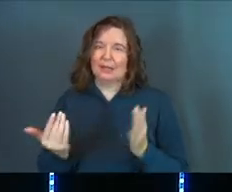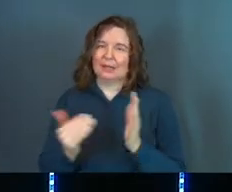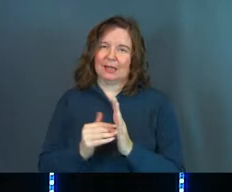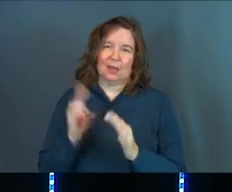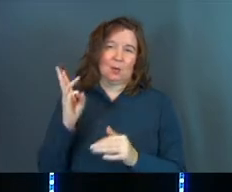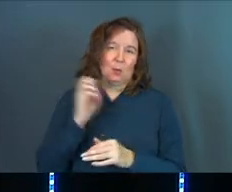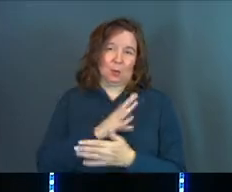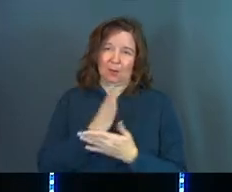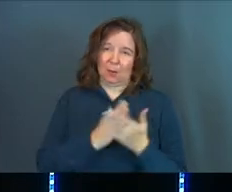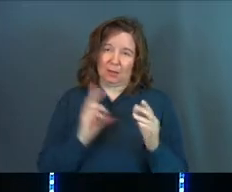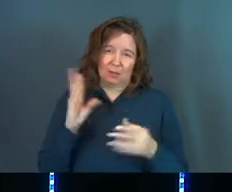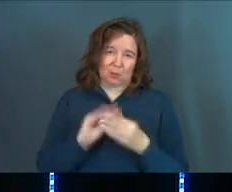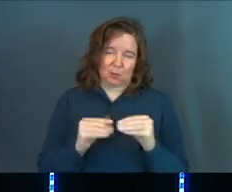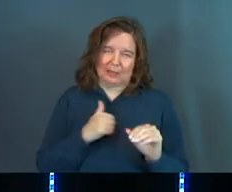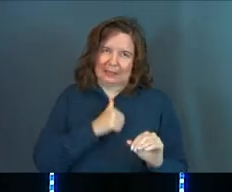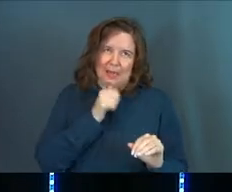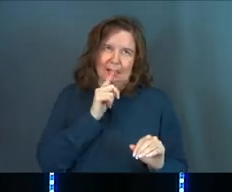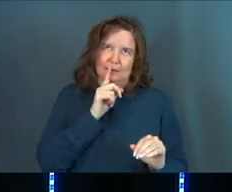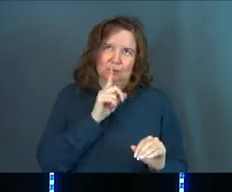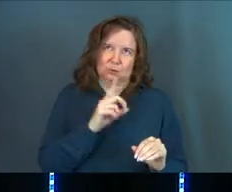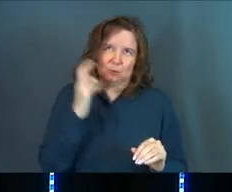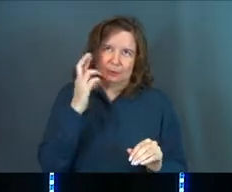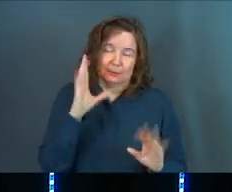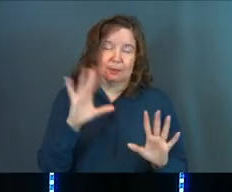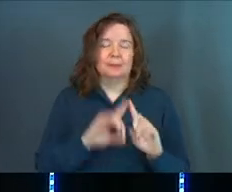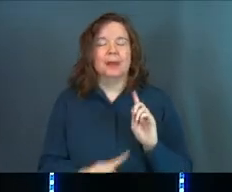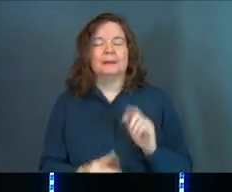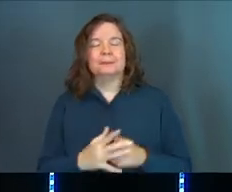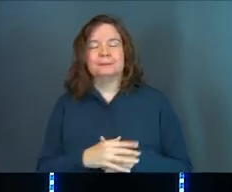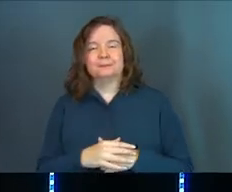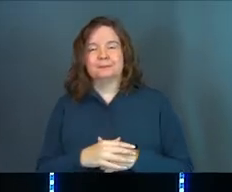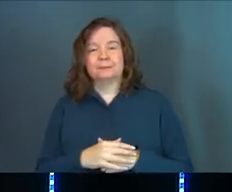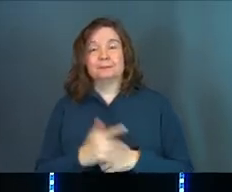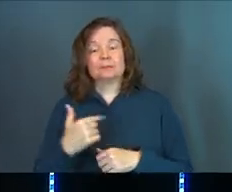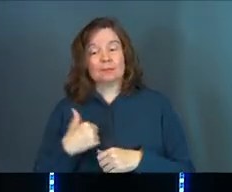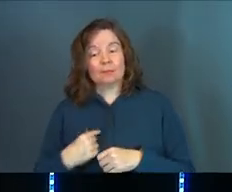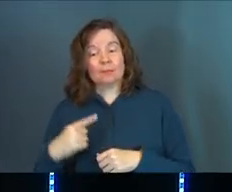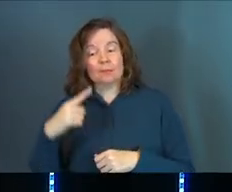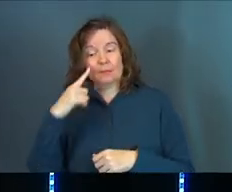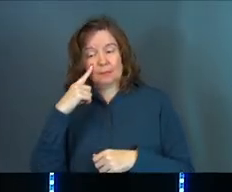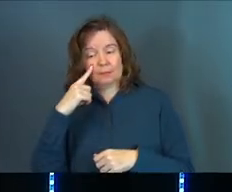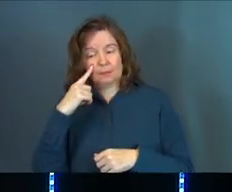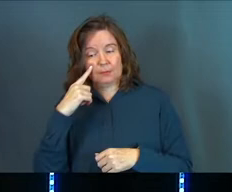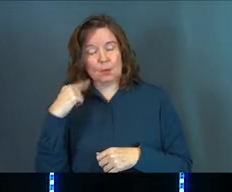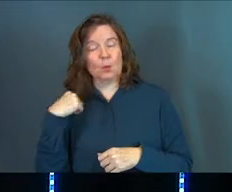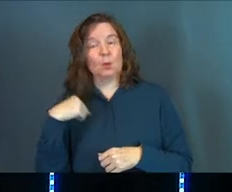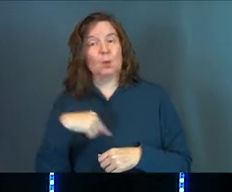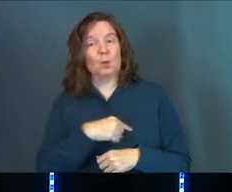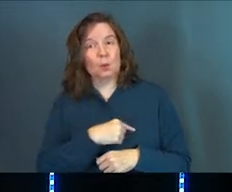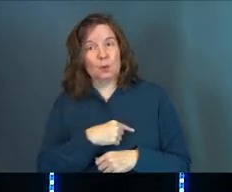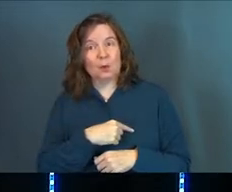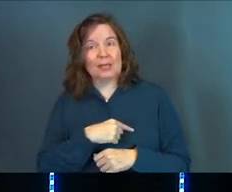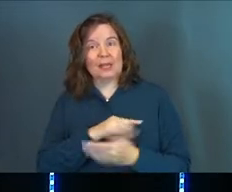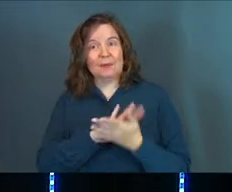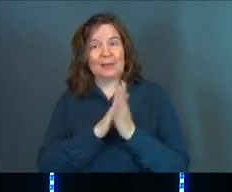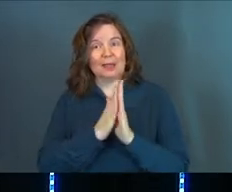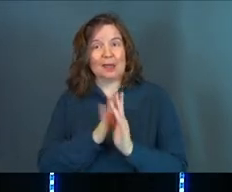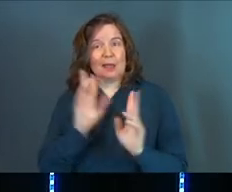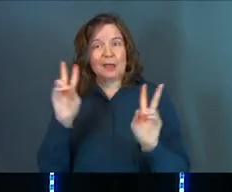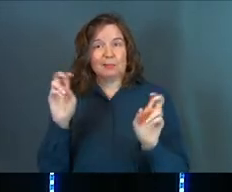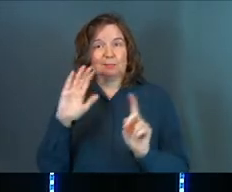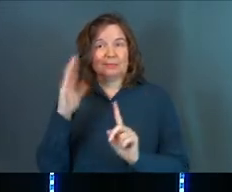Again, weird part of that story. Not at all reasonable. But I think we go invisible.